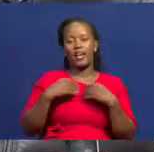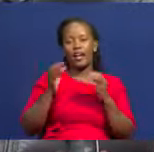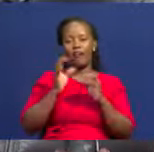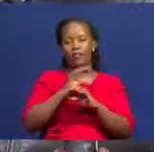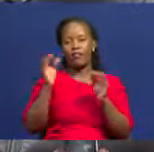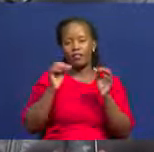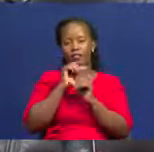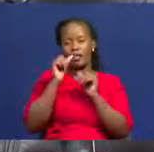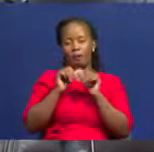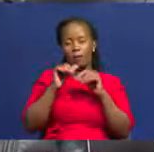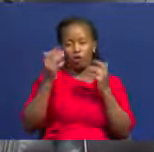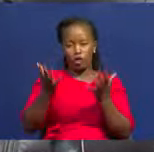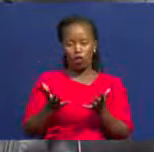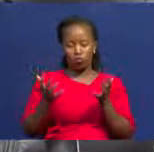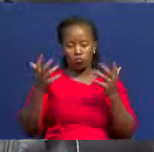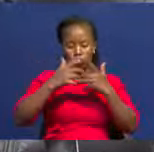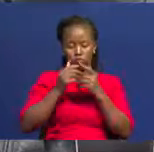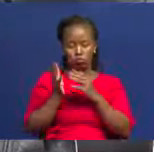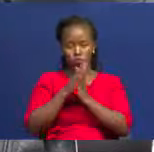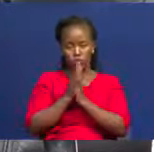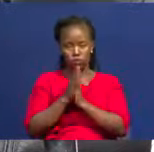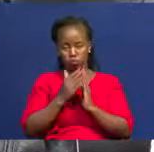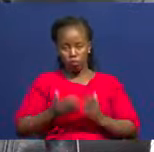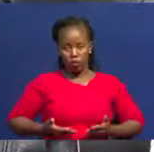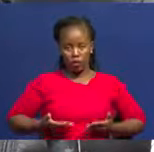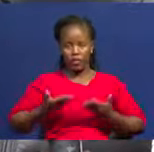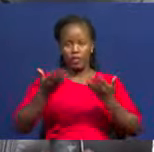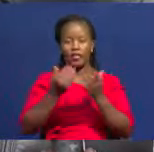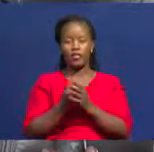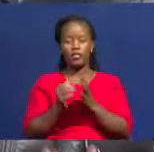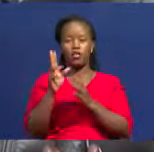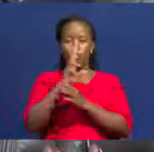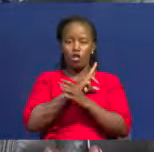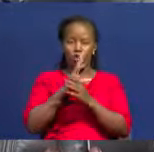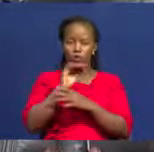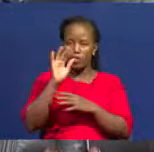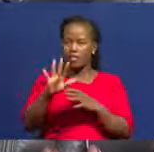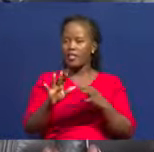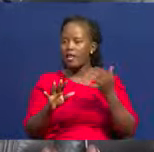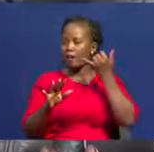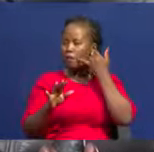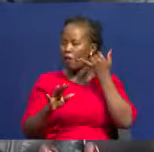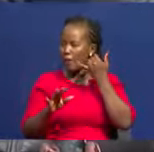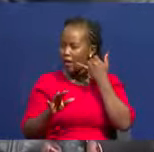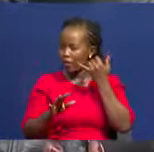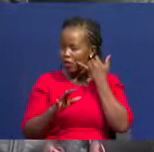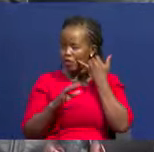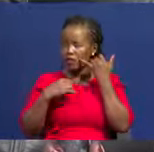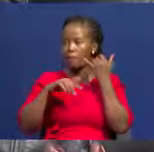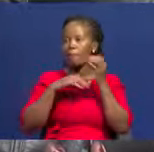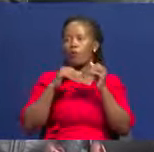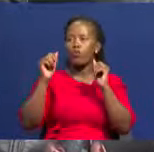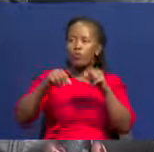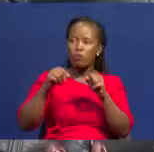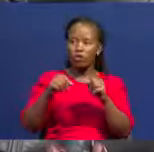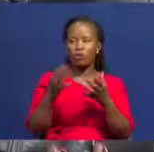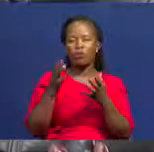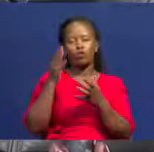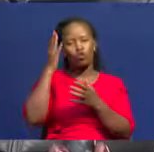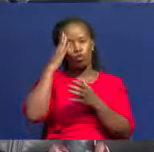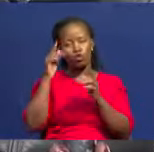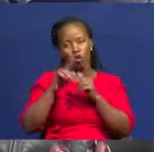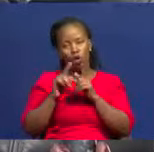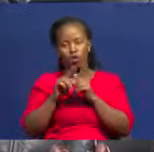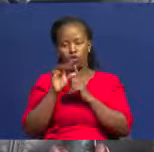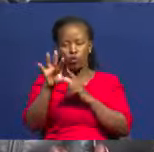using mobile is an easy way of really identifying talent so that we can now be able to pick up from there,